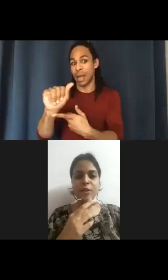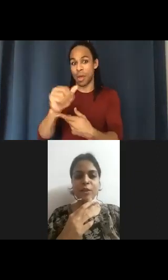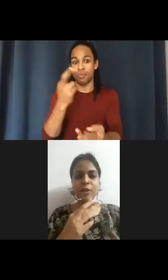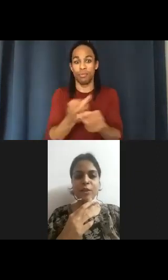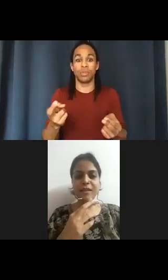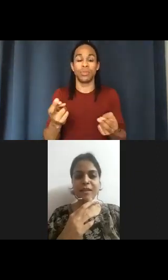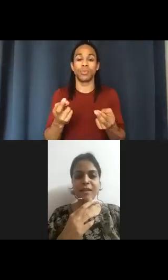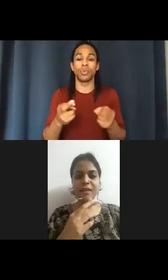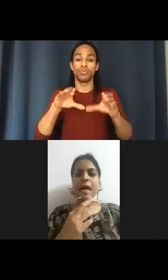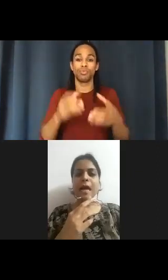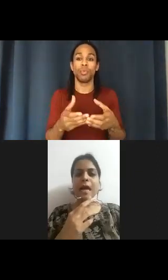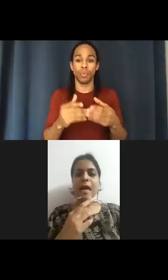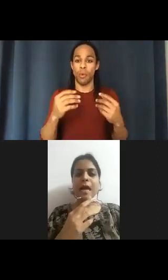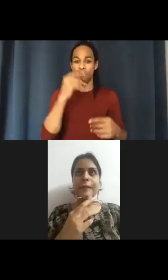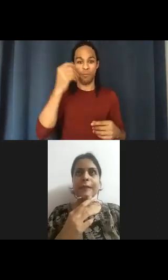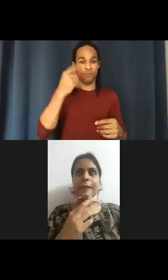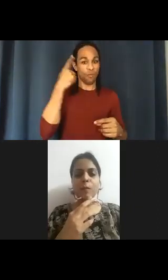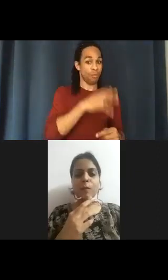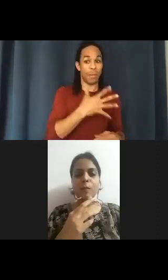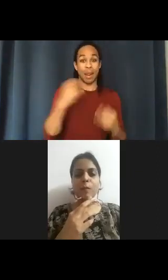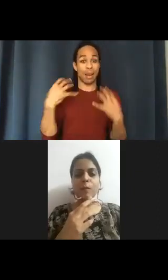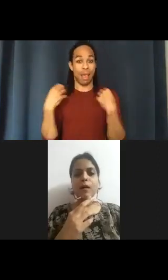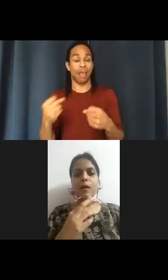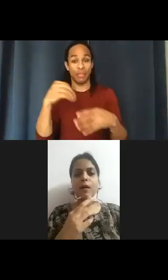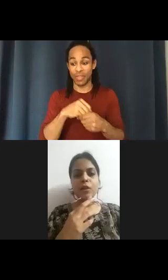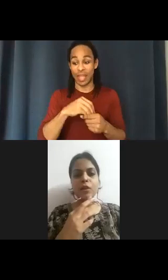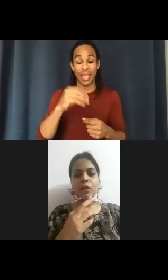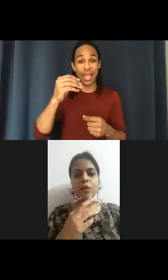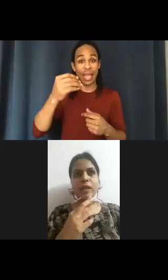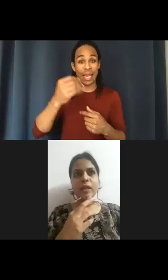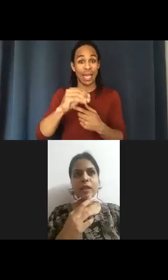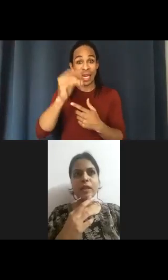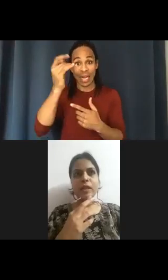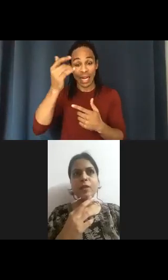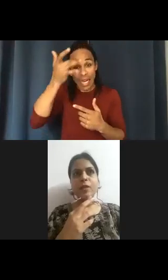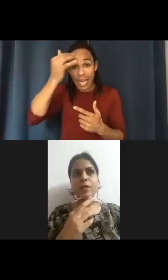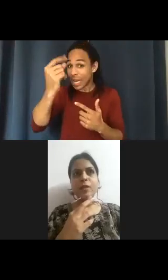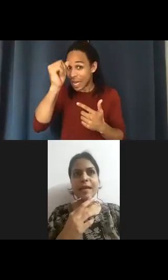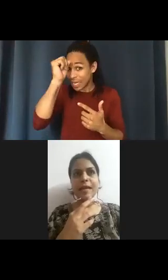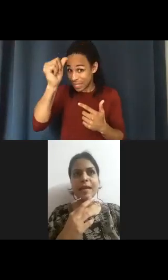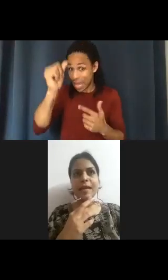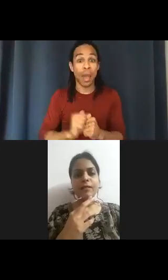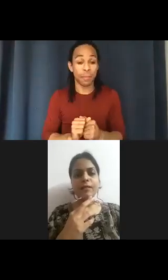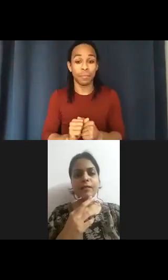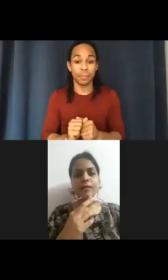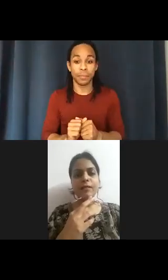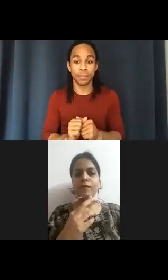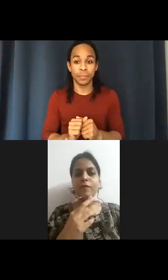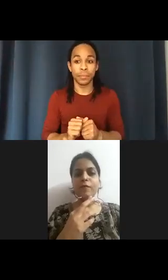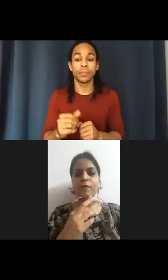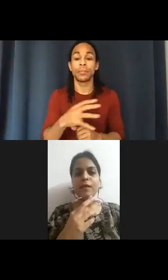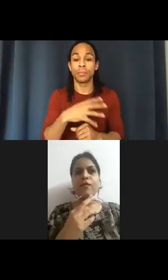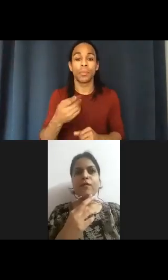based in India. And Sama engages with issues of women's health and other concerns of public